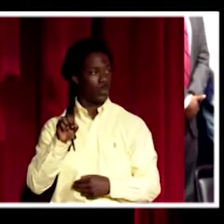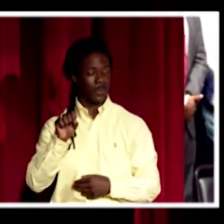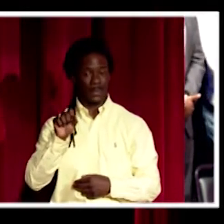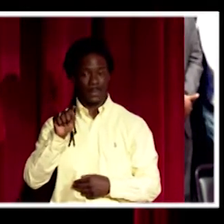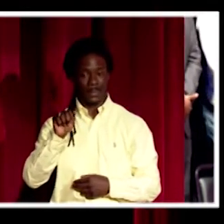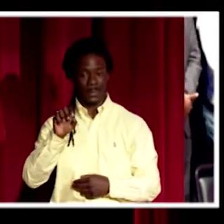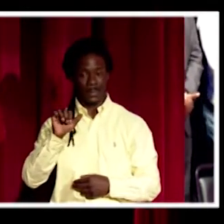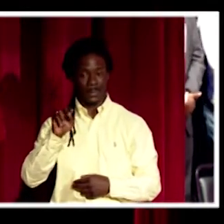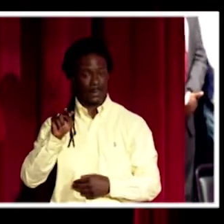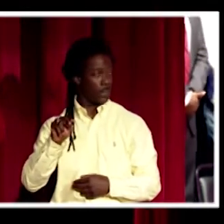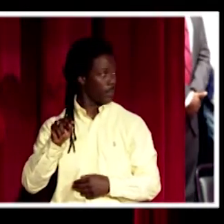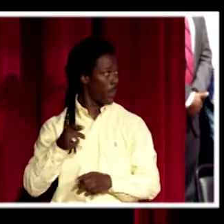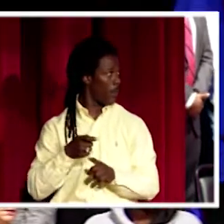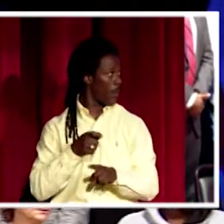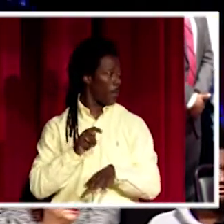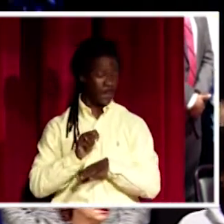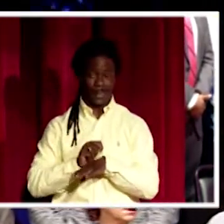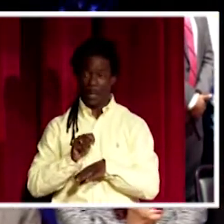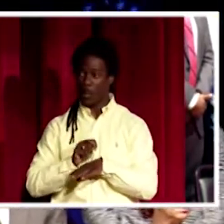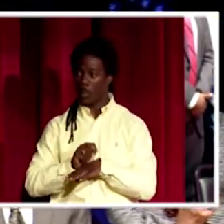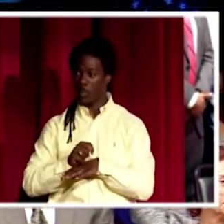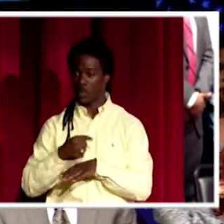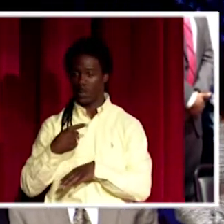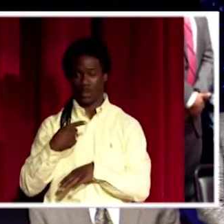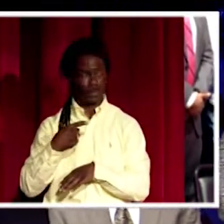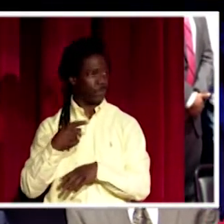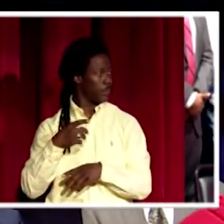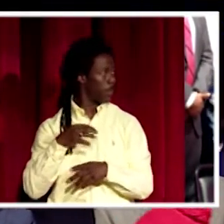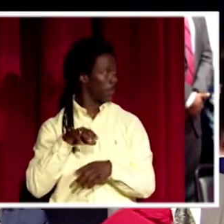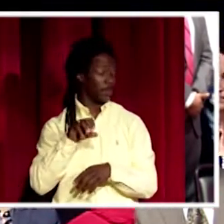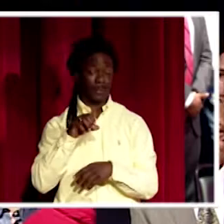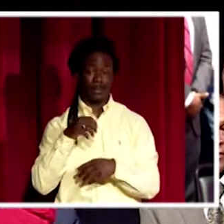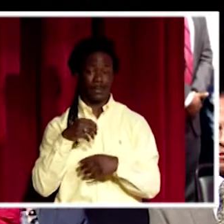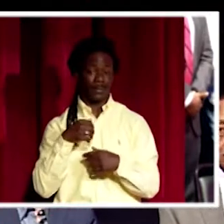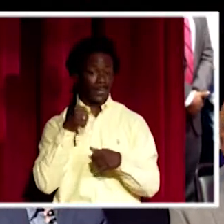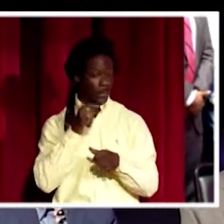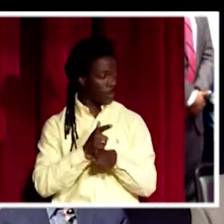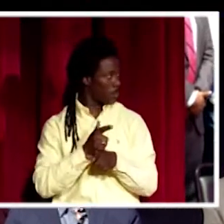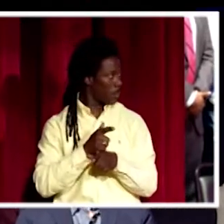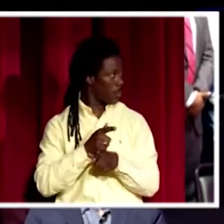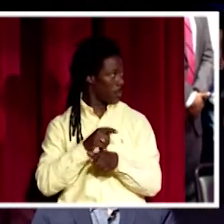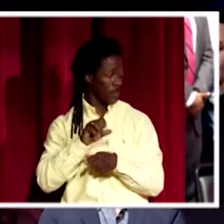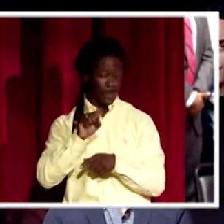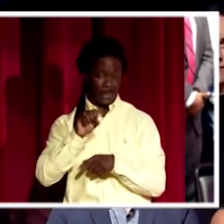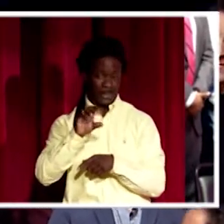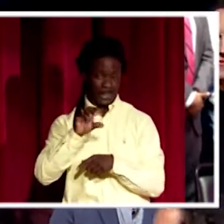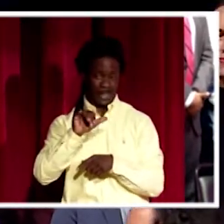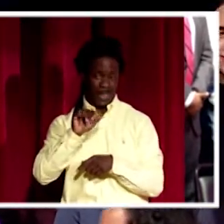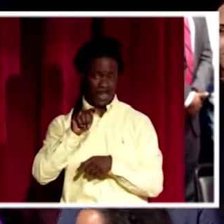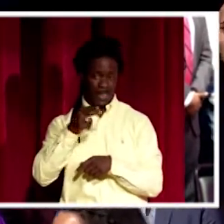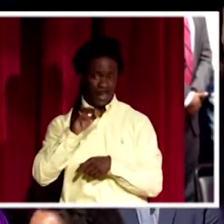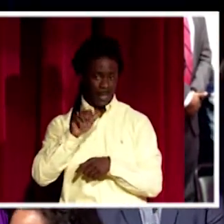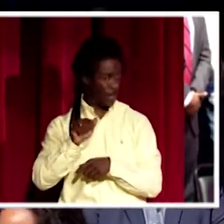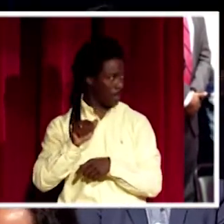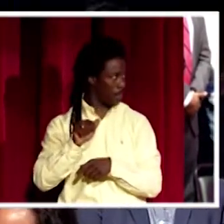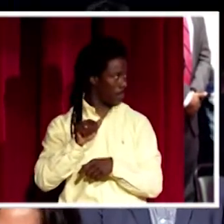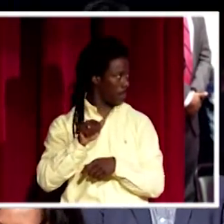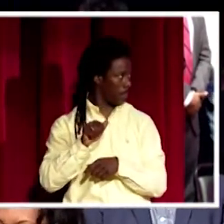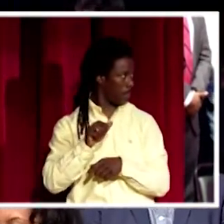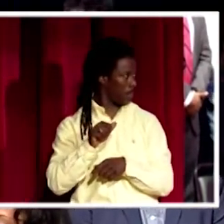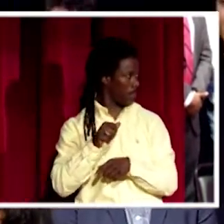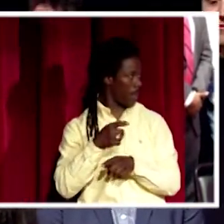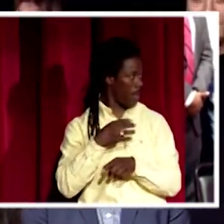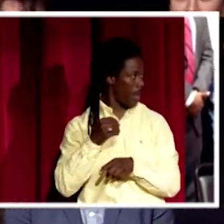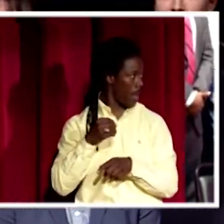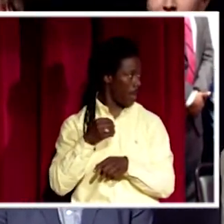Sinai, Sister Vivian Alvarado from Masjid Muhammad, the nation's mosque, and